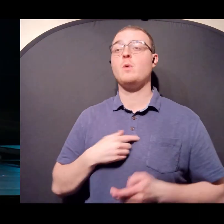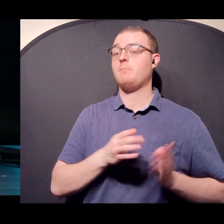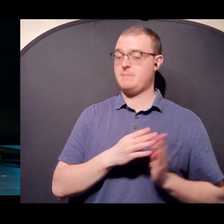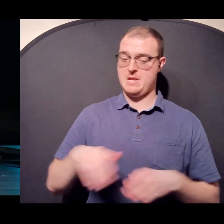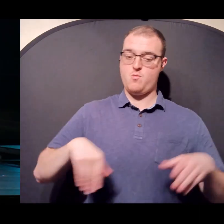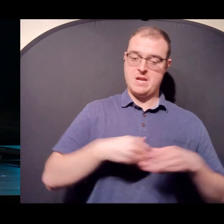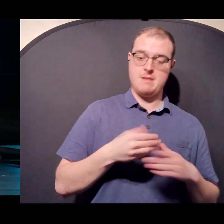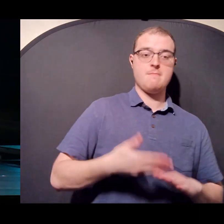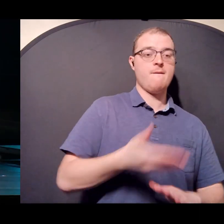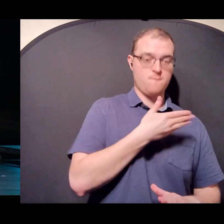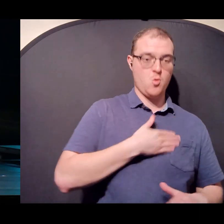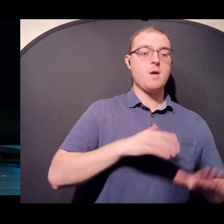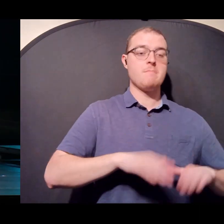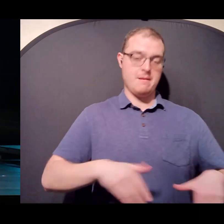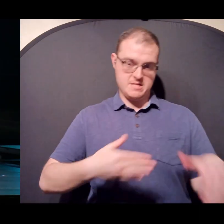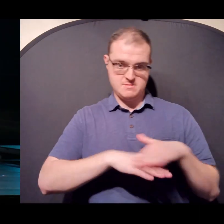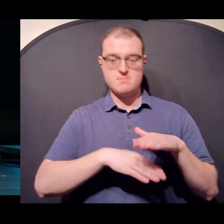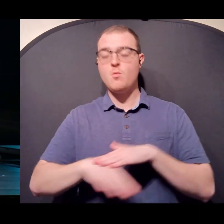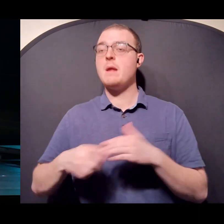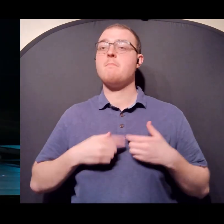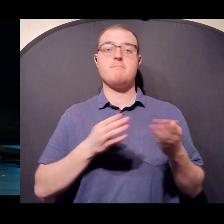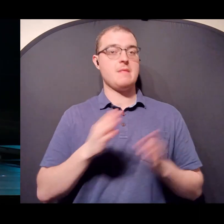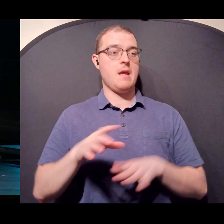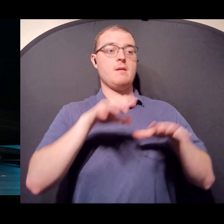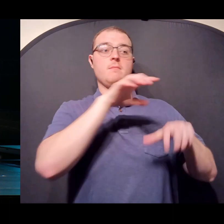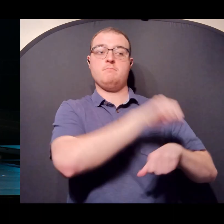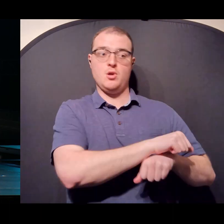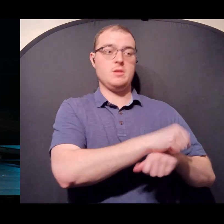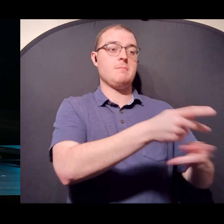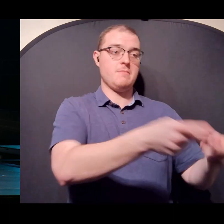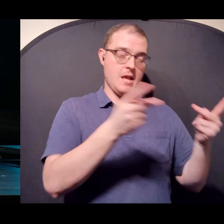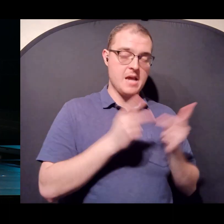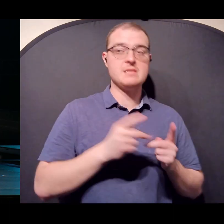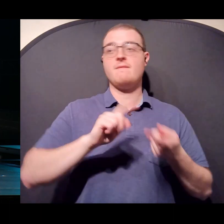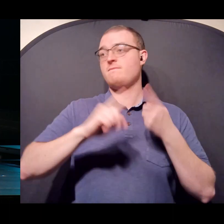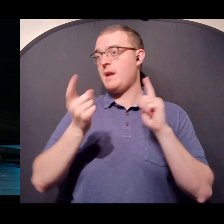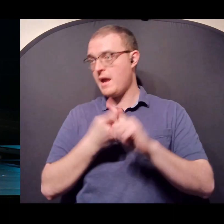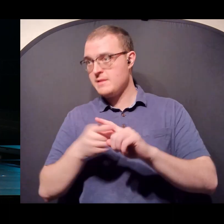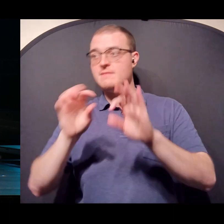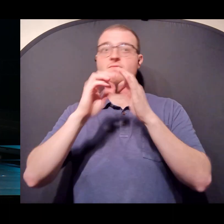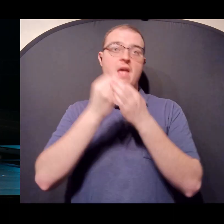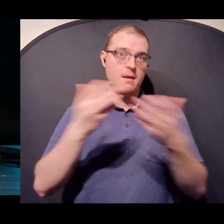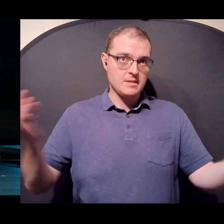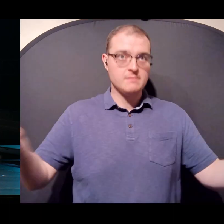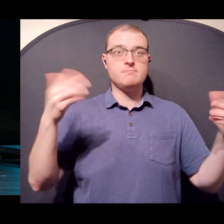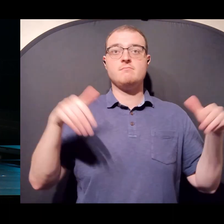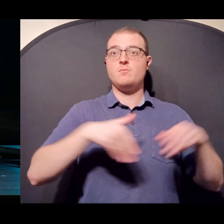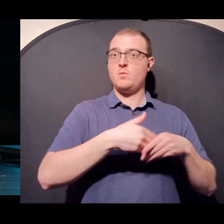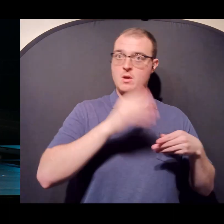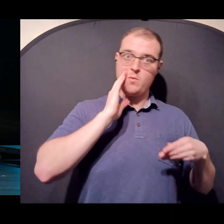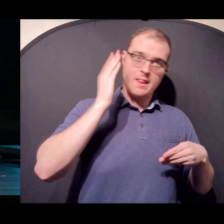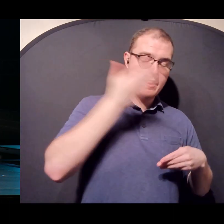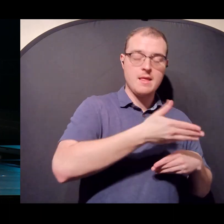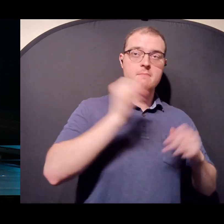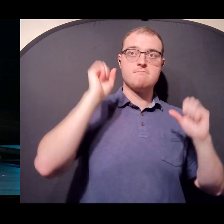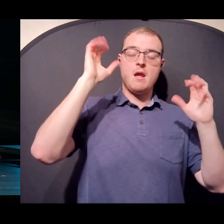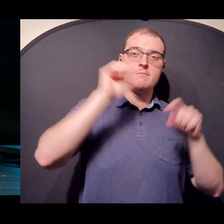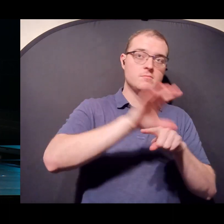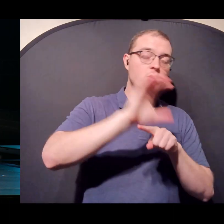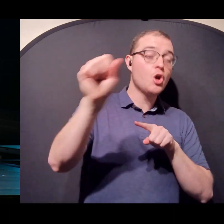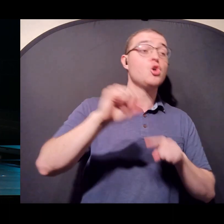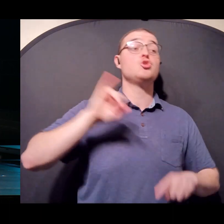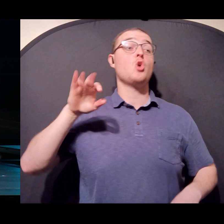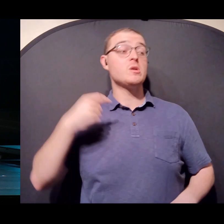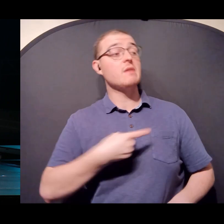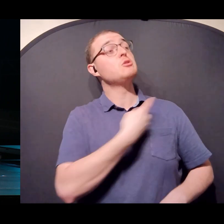We were gonna plan the wedding before kids. We were gonna do it. We had the venue. We had a spot. All my friends were coming. Family was coming. And it was just